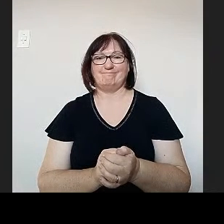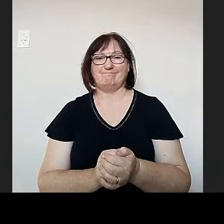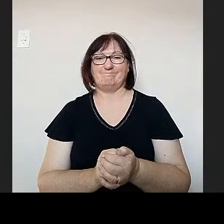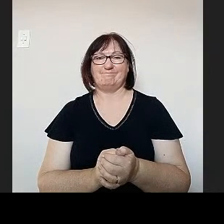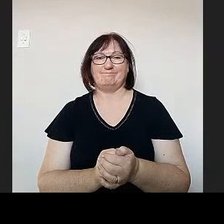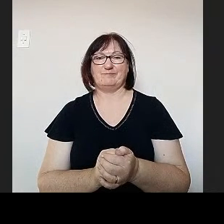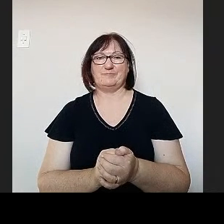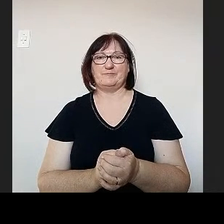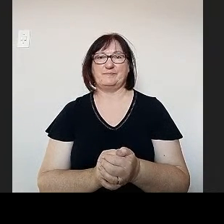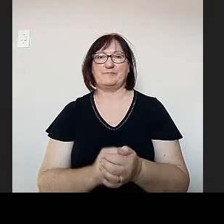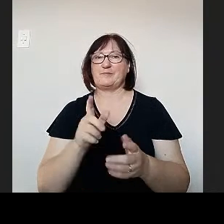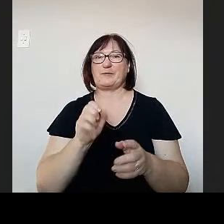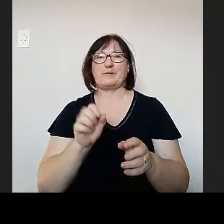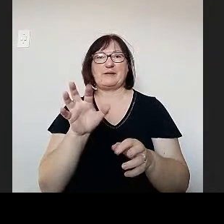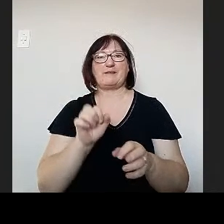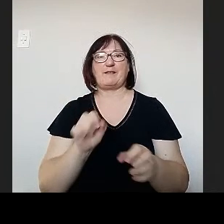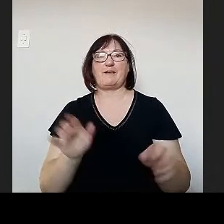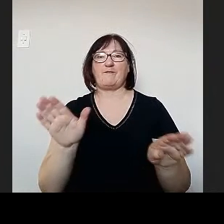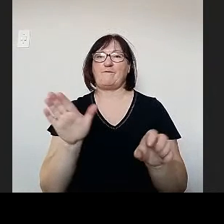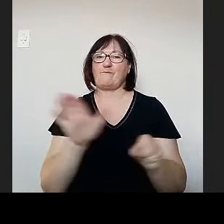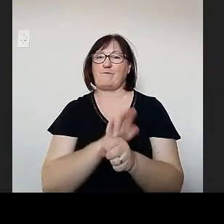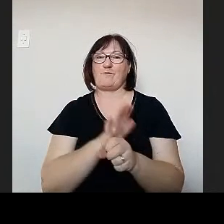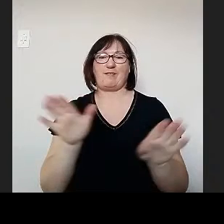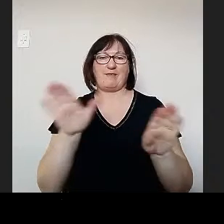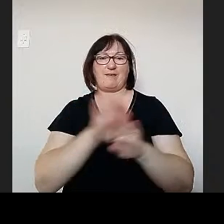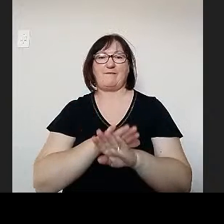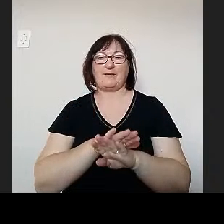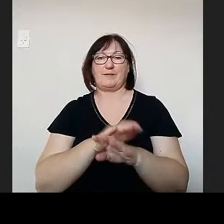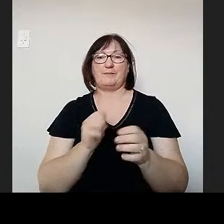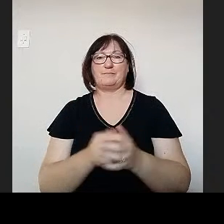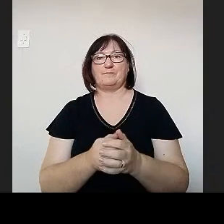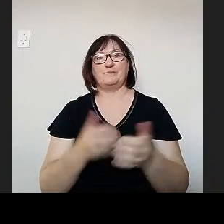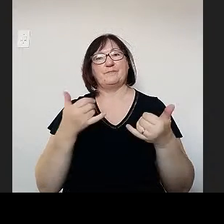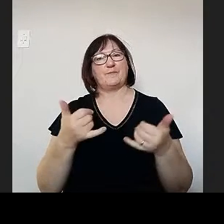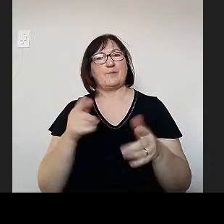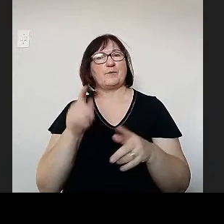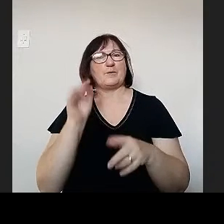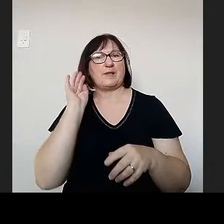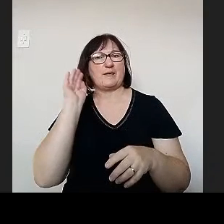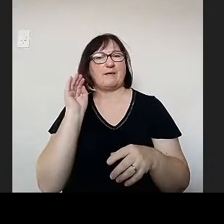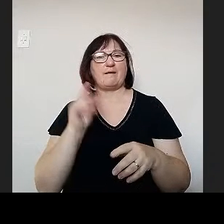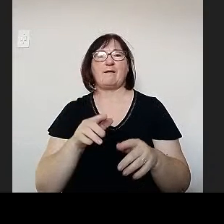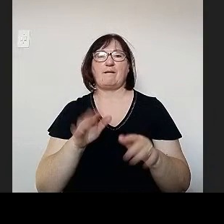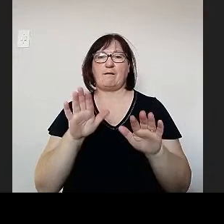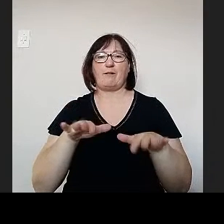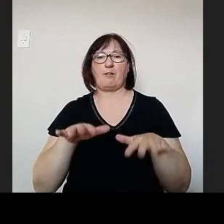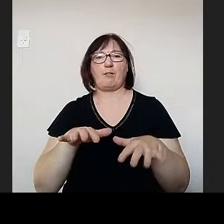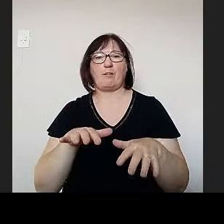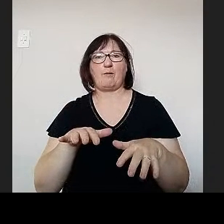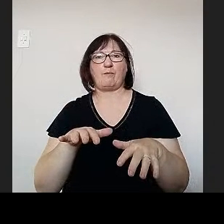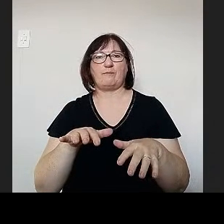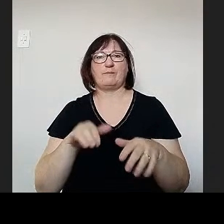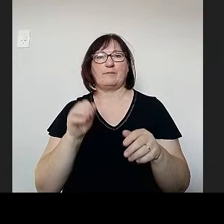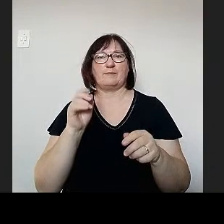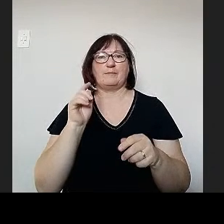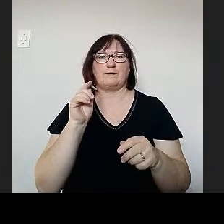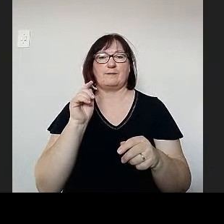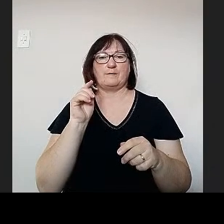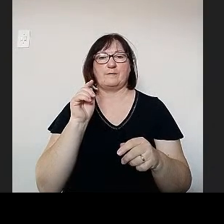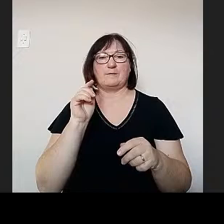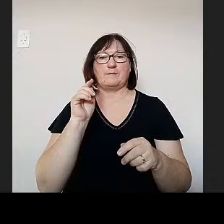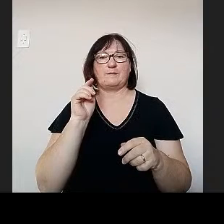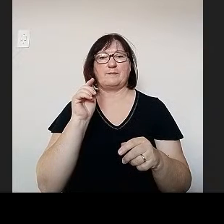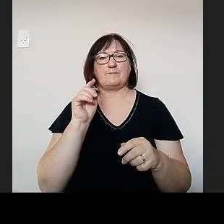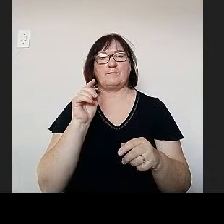whole evening. It's only an hour with us. Today, you will be hearing a lot from our colleagues pertaining to customs and excise tariff determination,